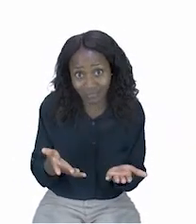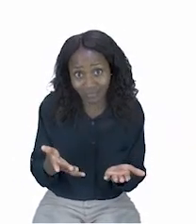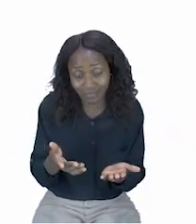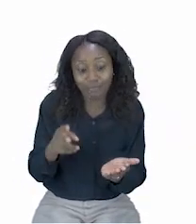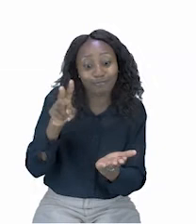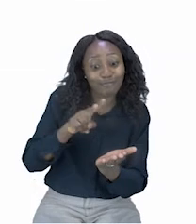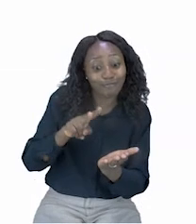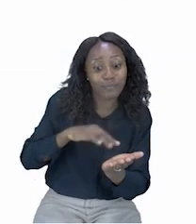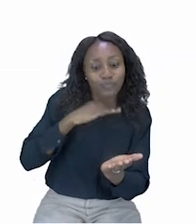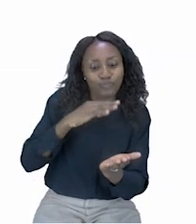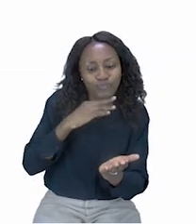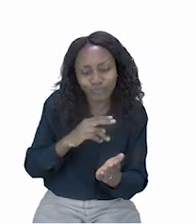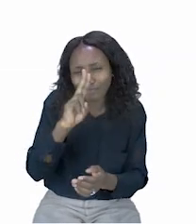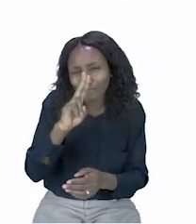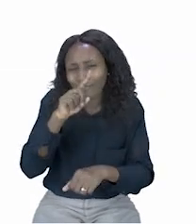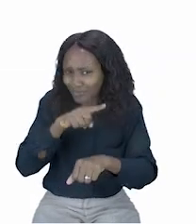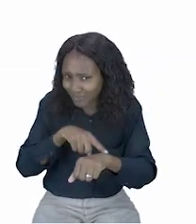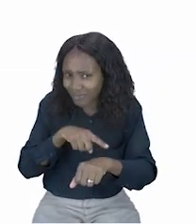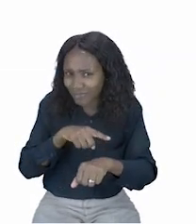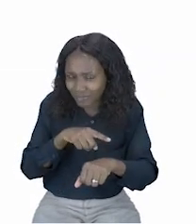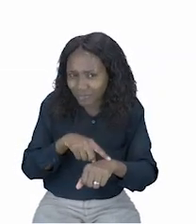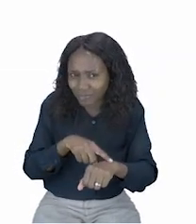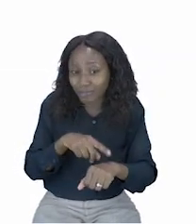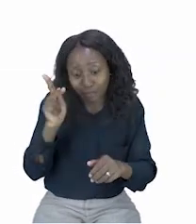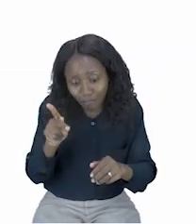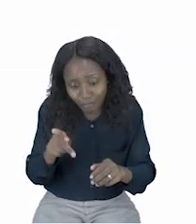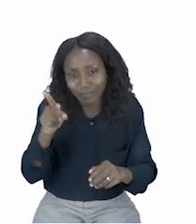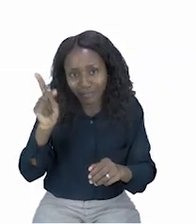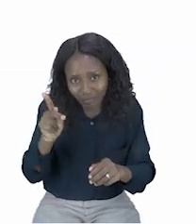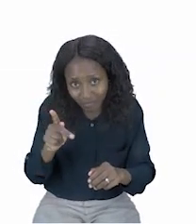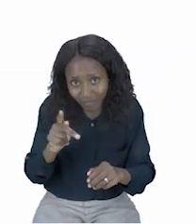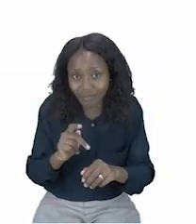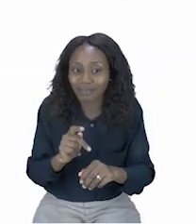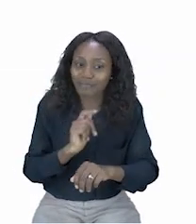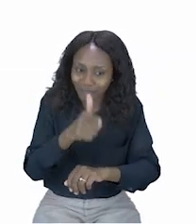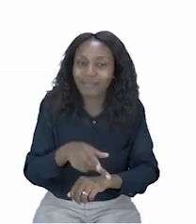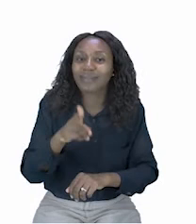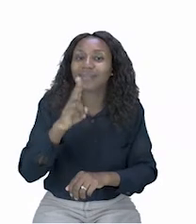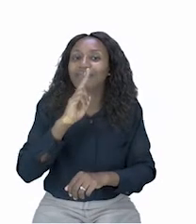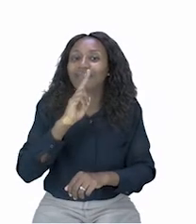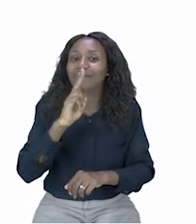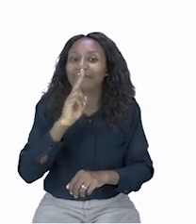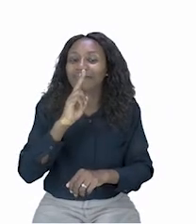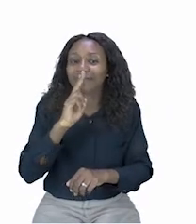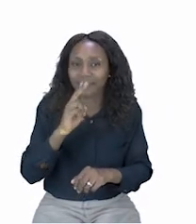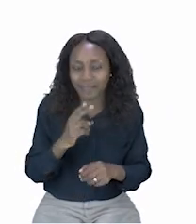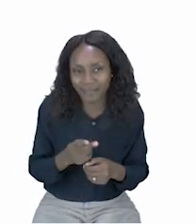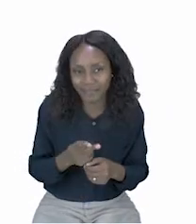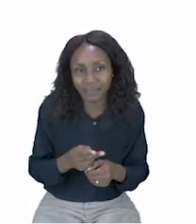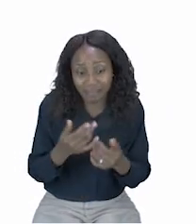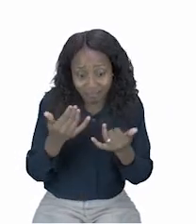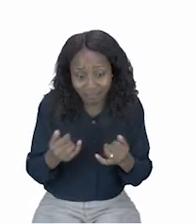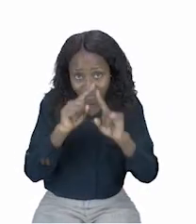story twice, it is now time to answer the questions. Let's take a look at